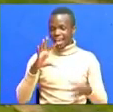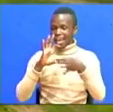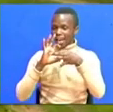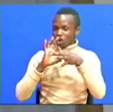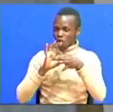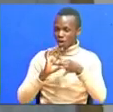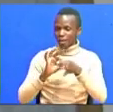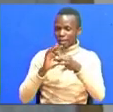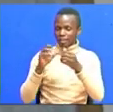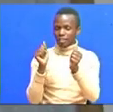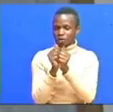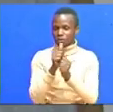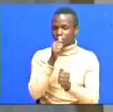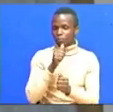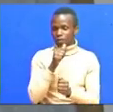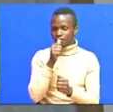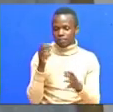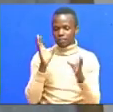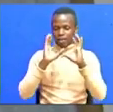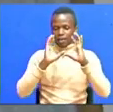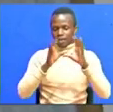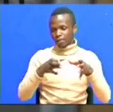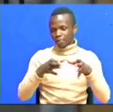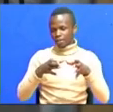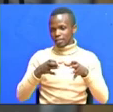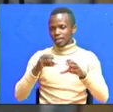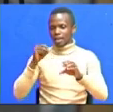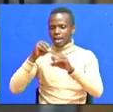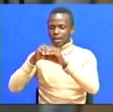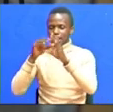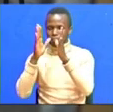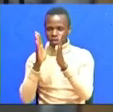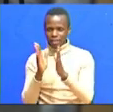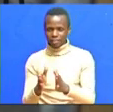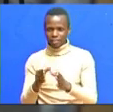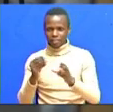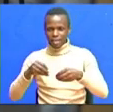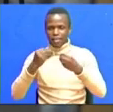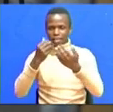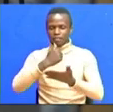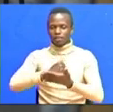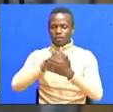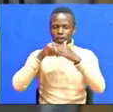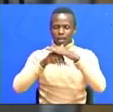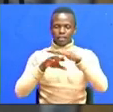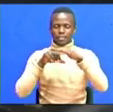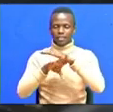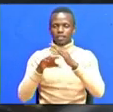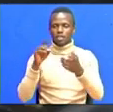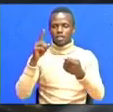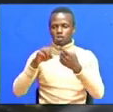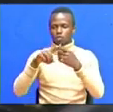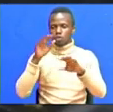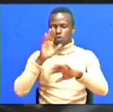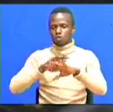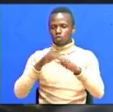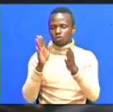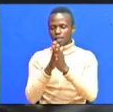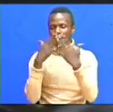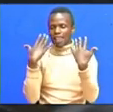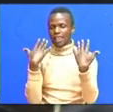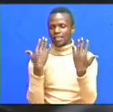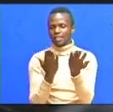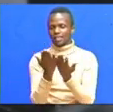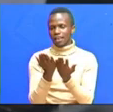to private companies and enterprises and help give them access to goods and services and training